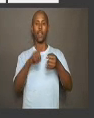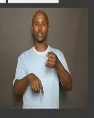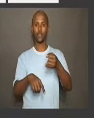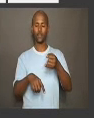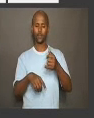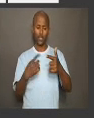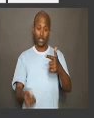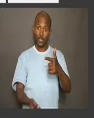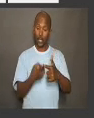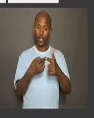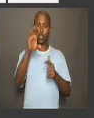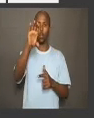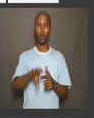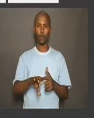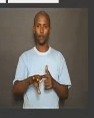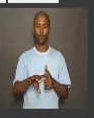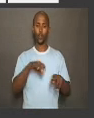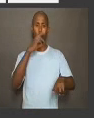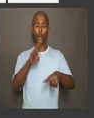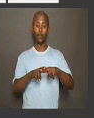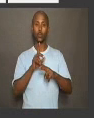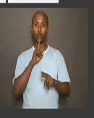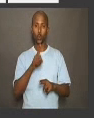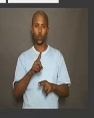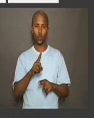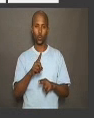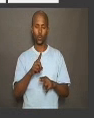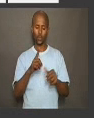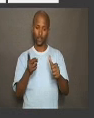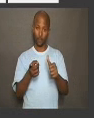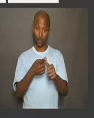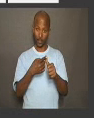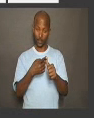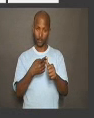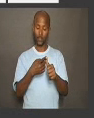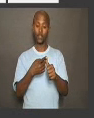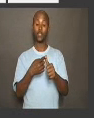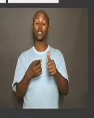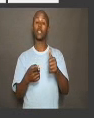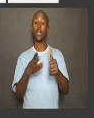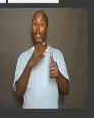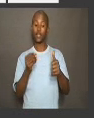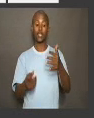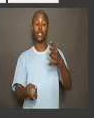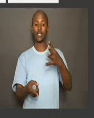In the second column, we put true in the first and third